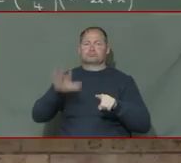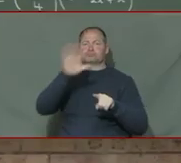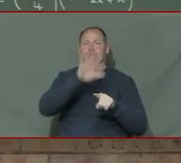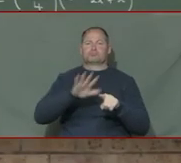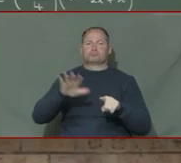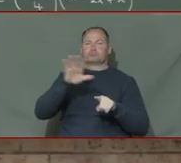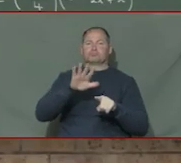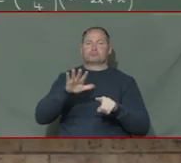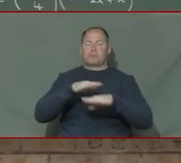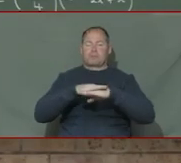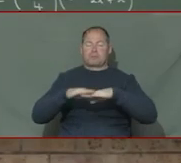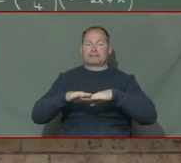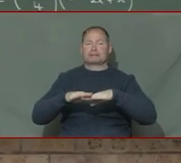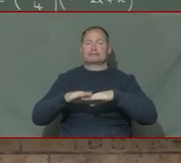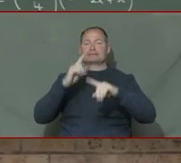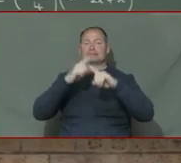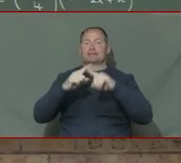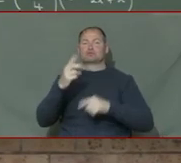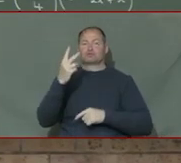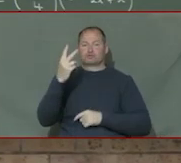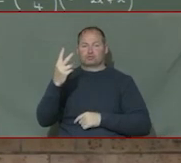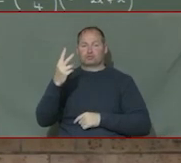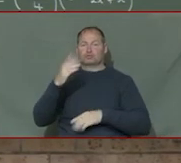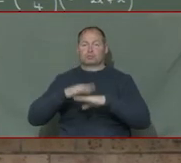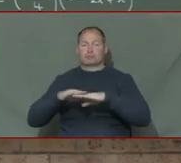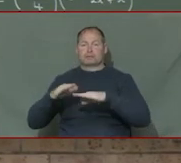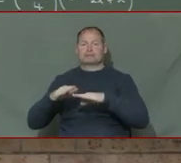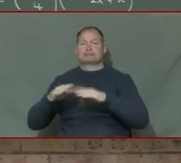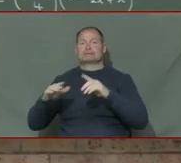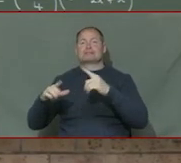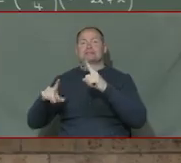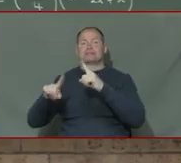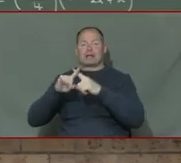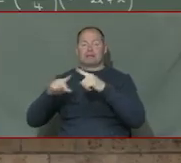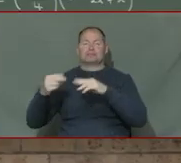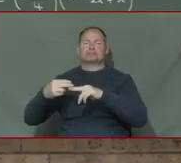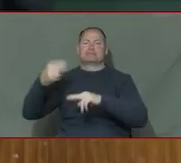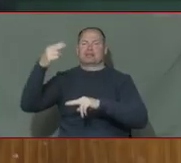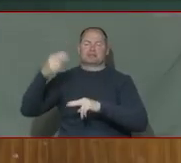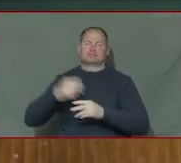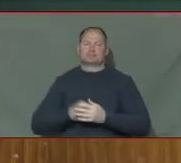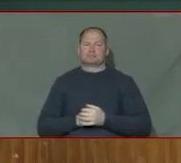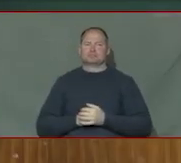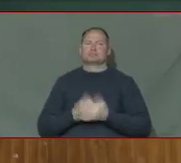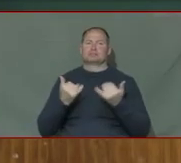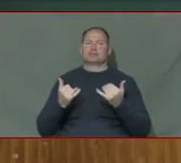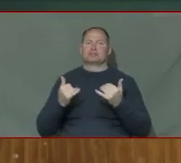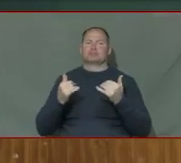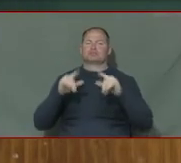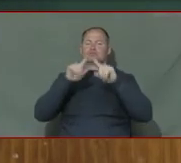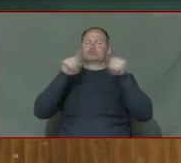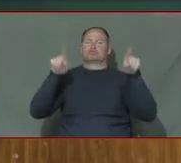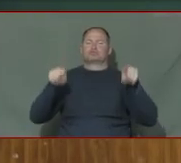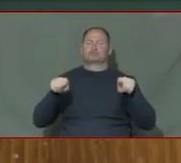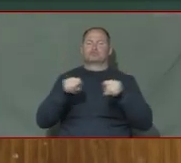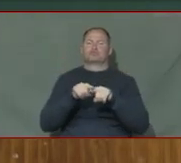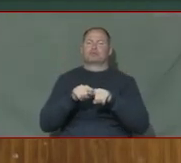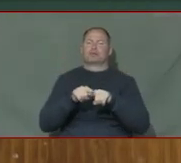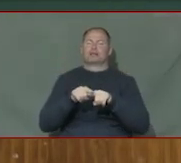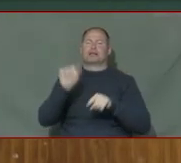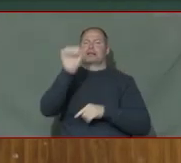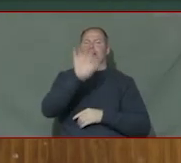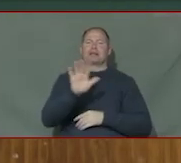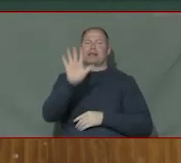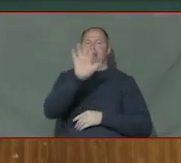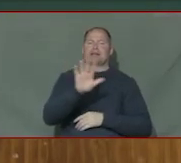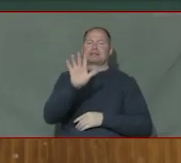the base plus the perimeter of the base times the height. Now what is the area of a square? in this case, the area